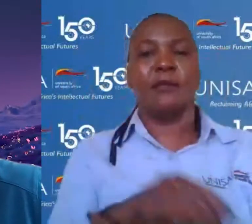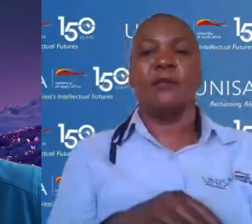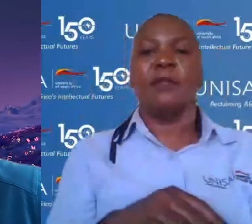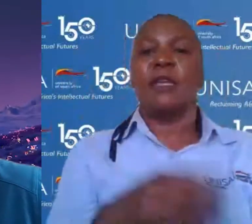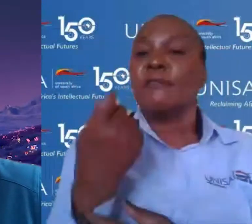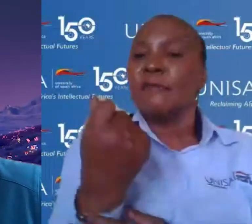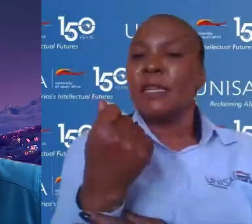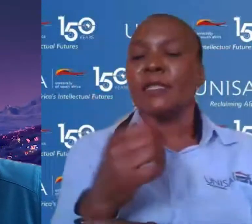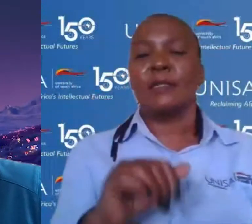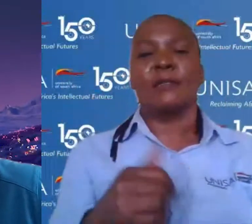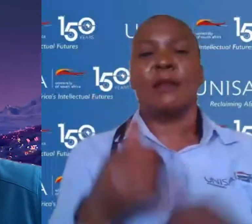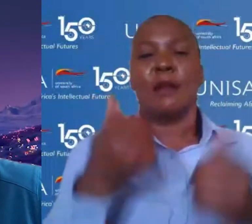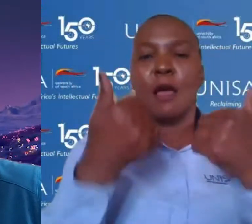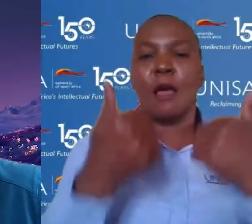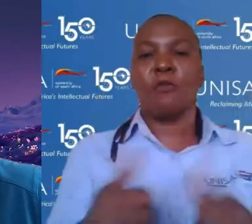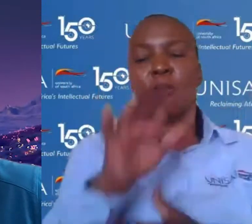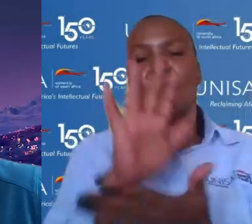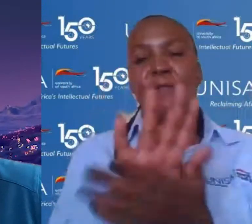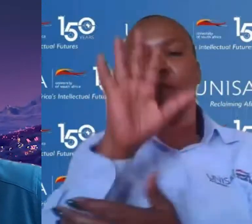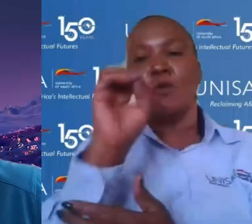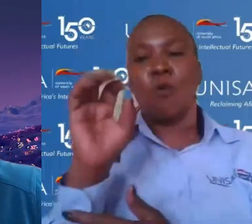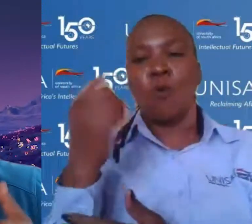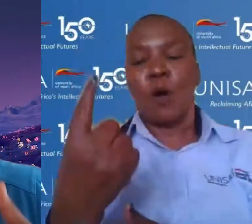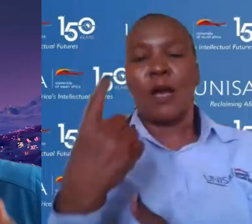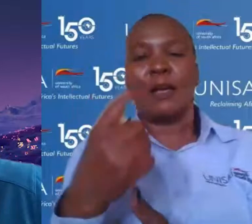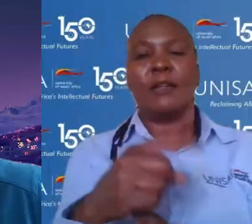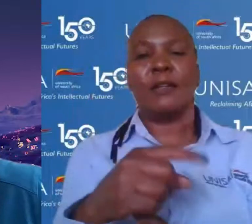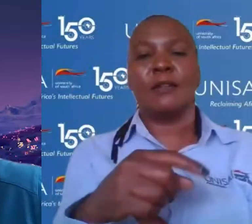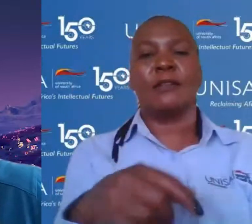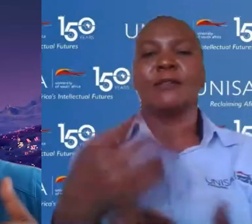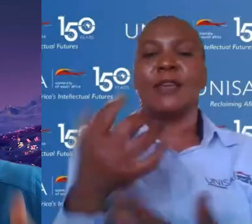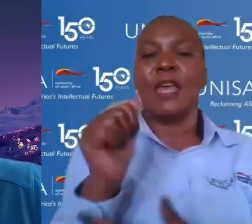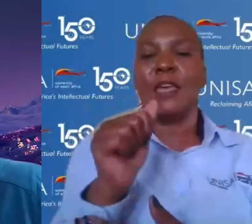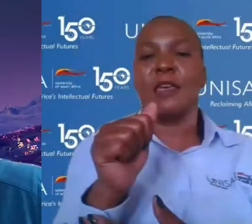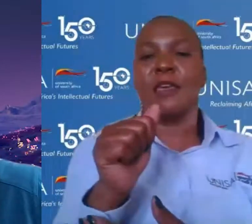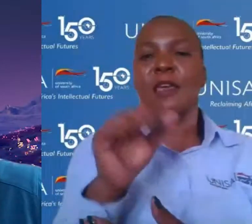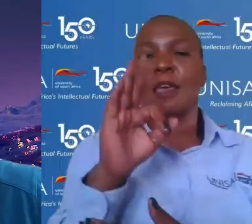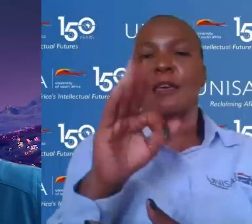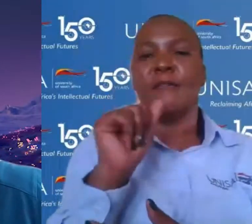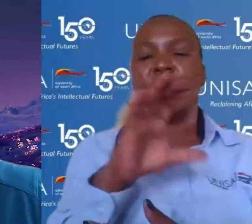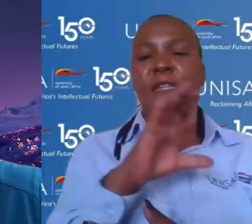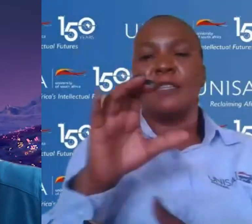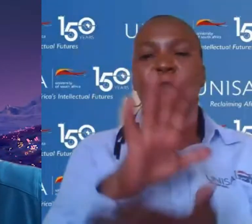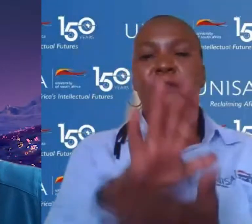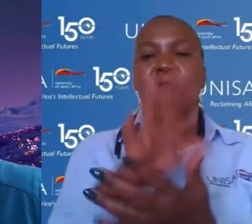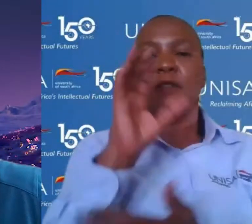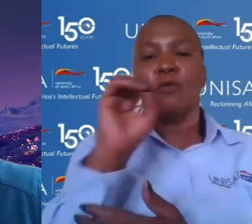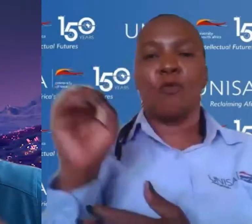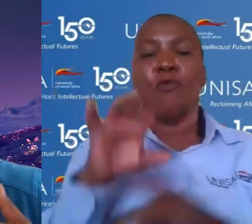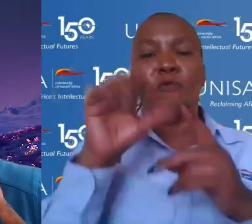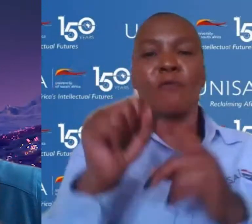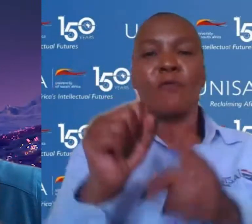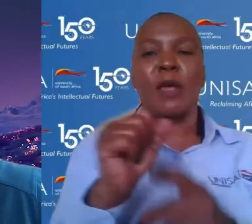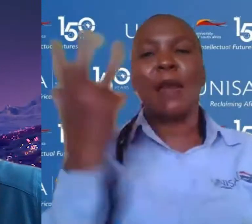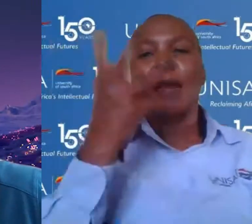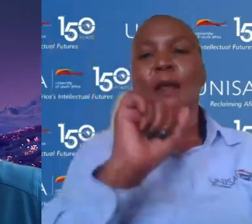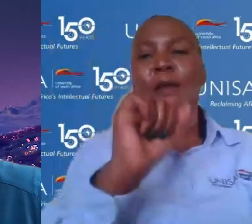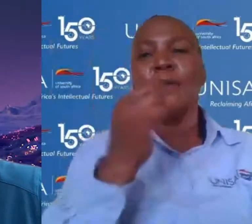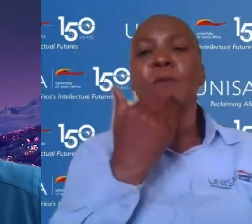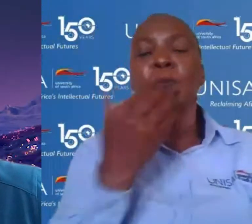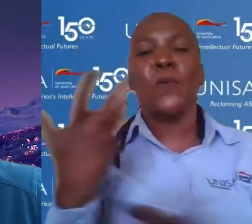Accounting 1501, FSC 1501, you'll find in there who is your lecturer, how is